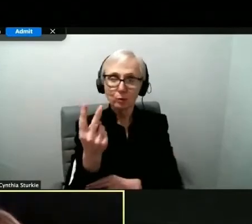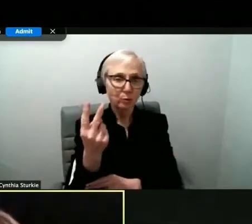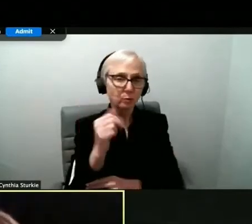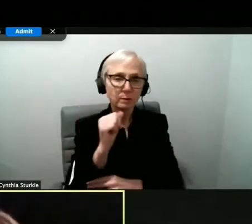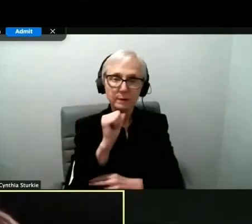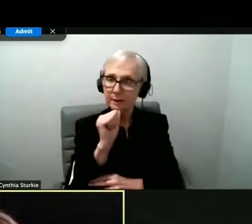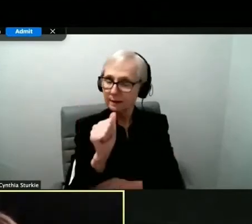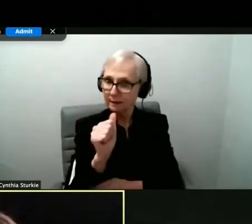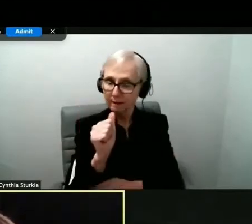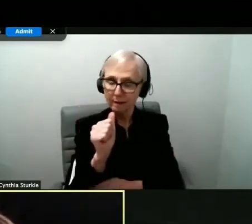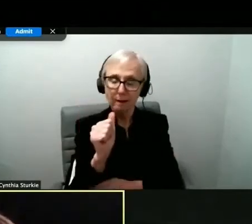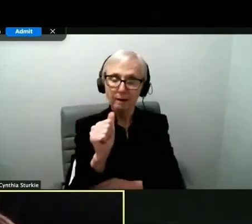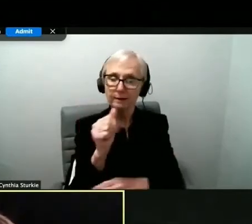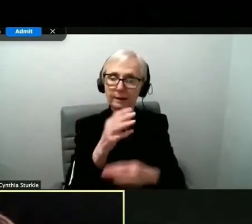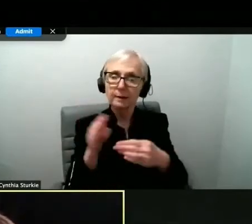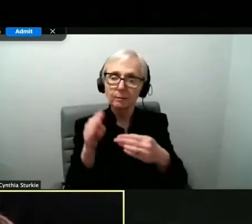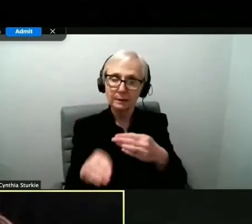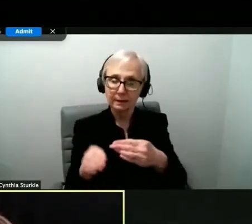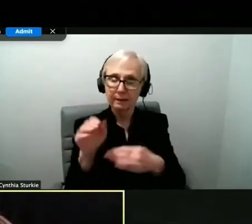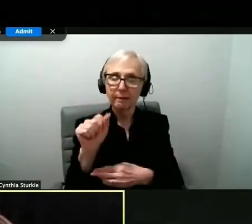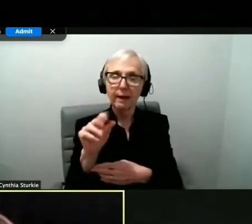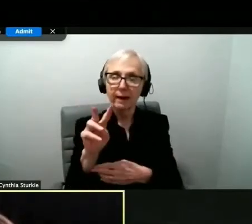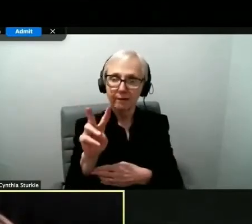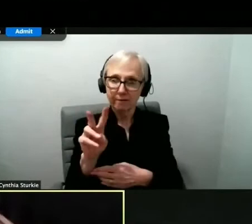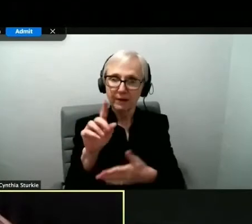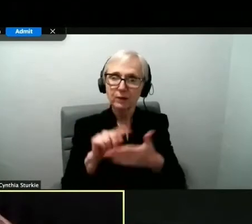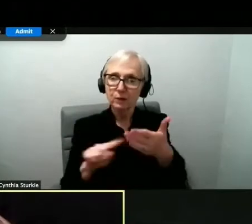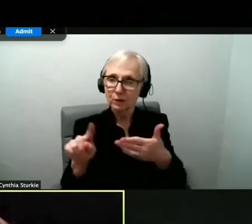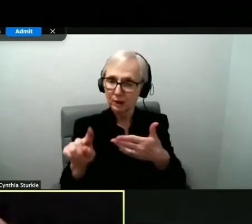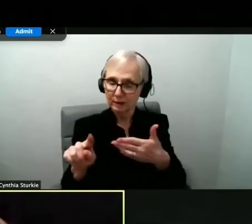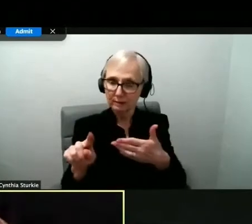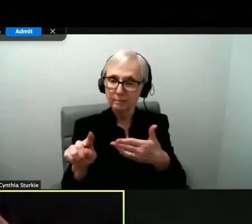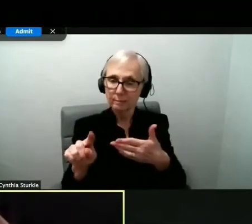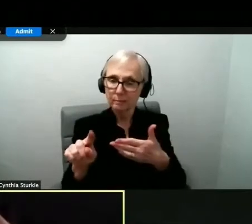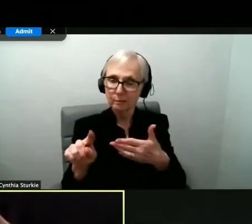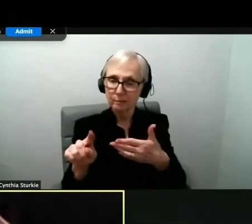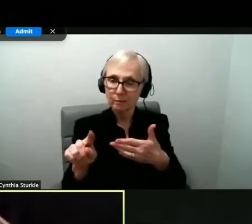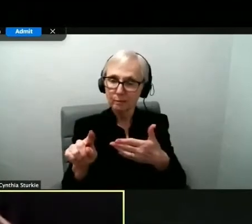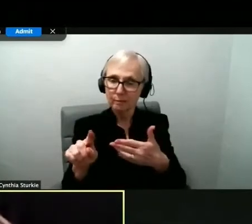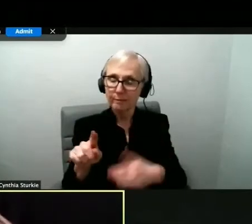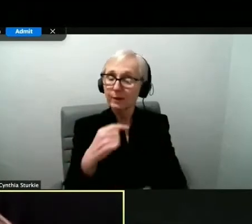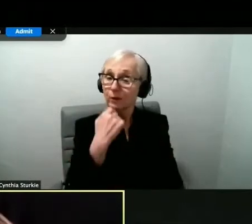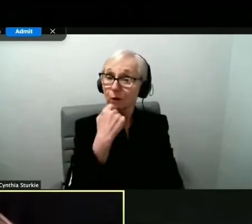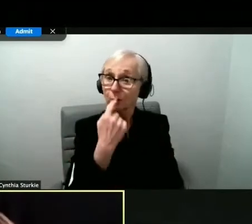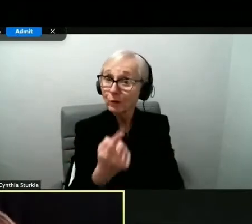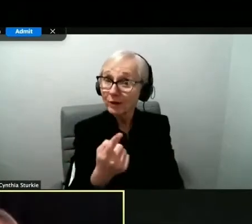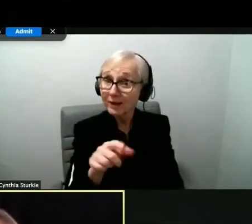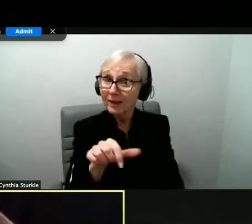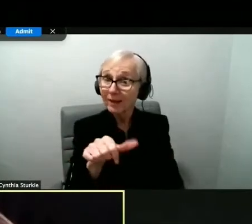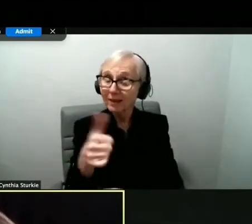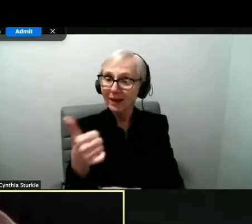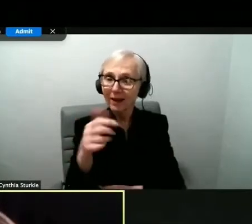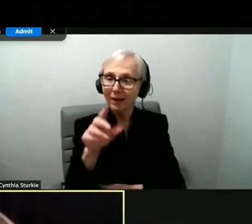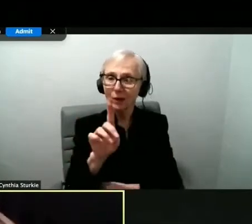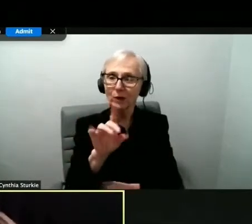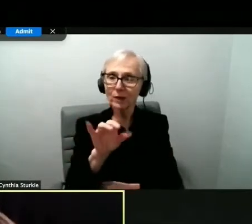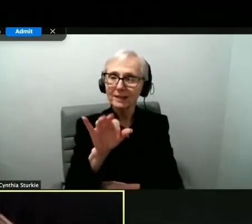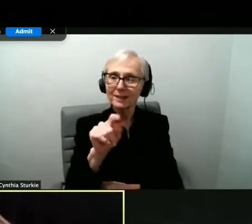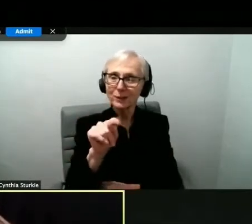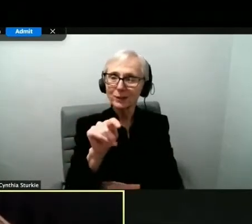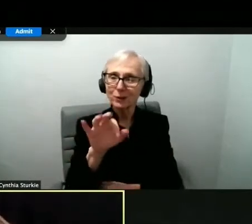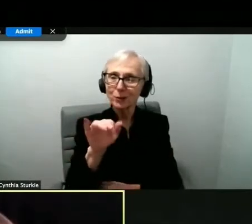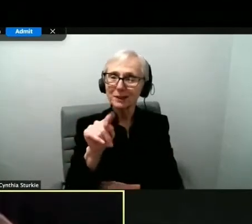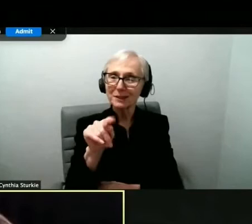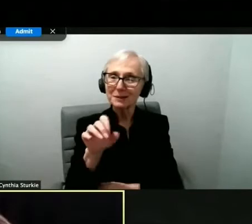required AV check. I'm going to take a moment of personal privilege now. Don't tell the other city council districts, but D2 is my